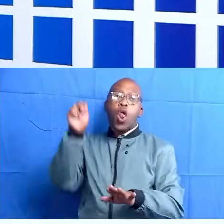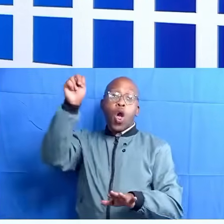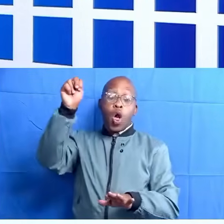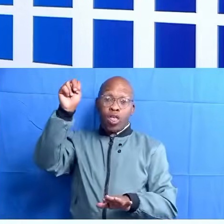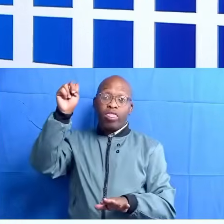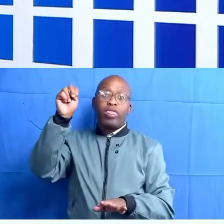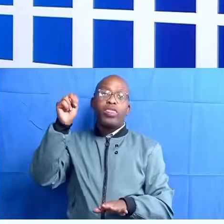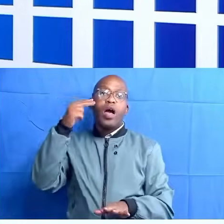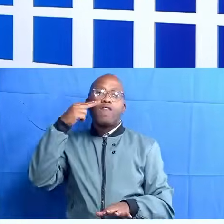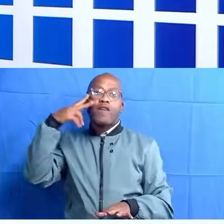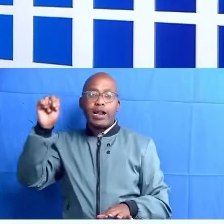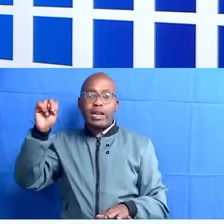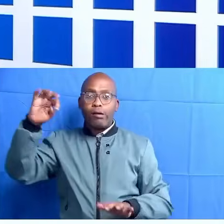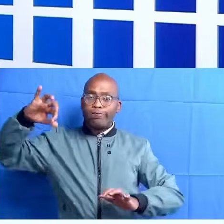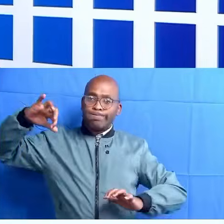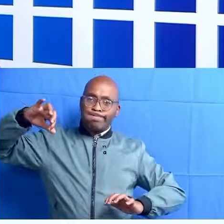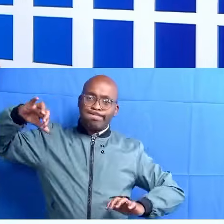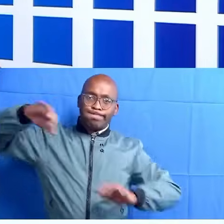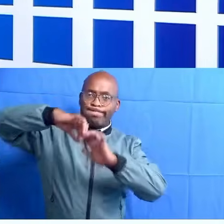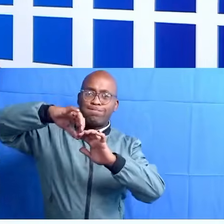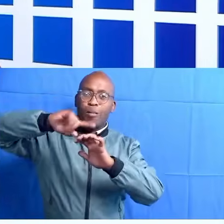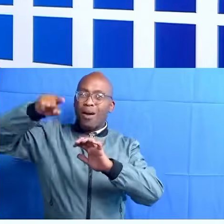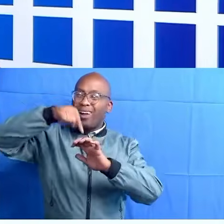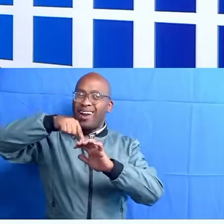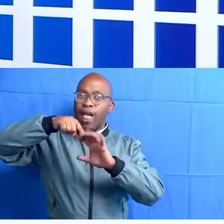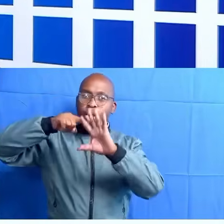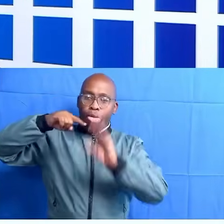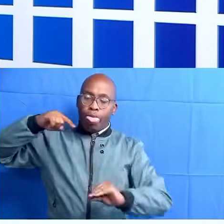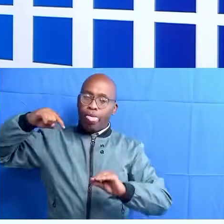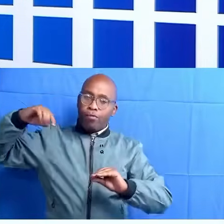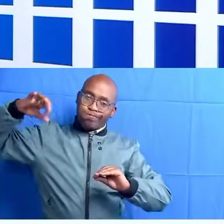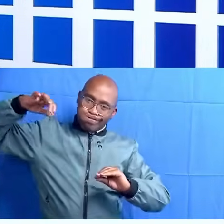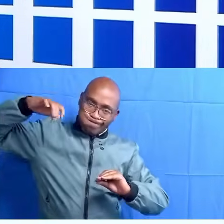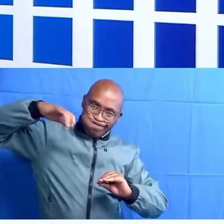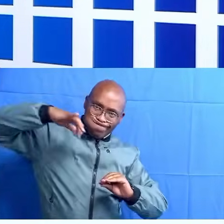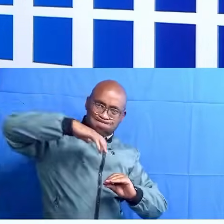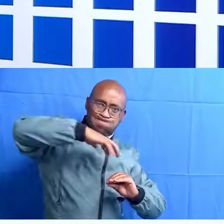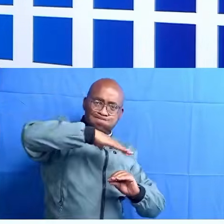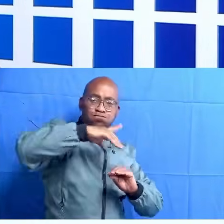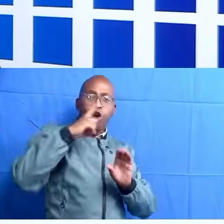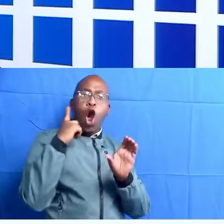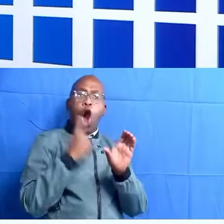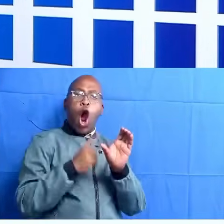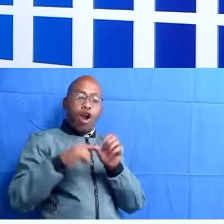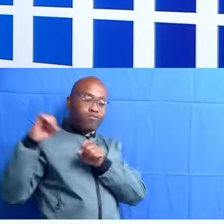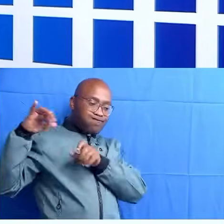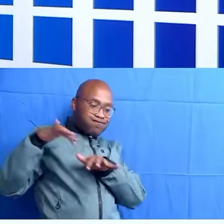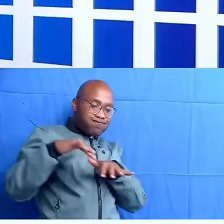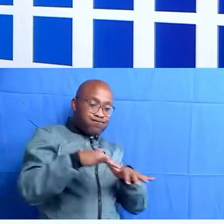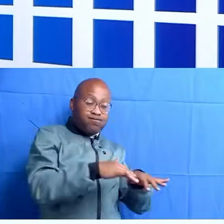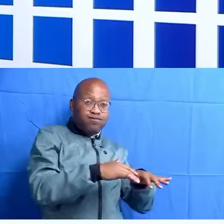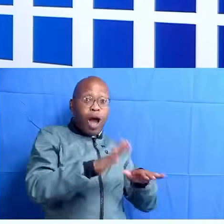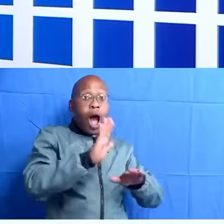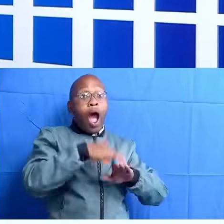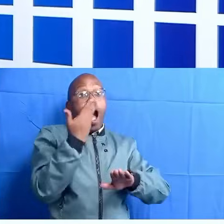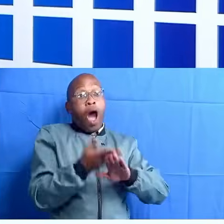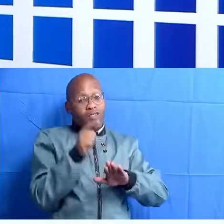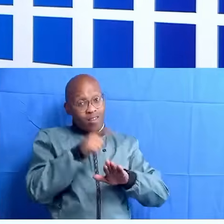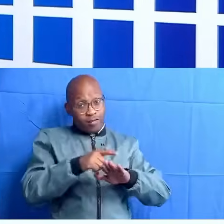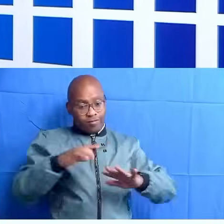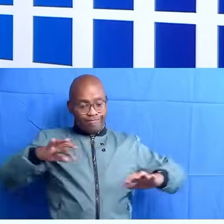the North invaded the South and the country was united under